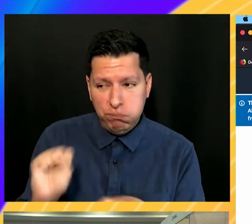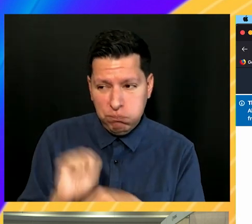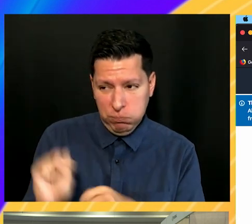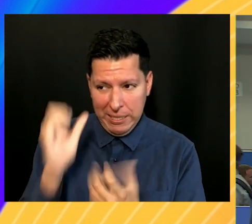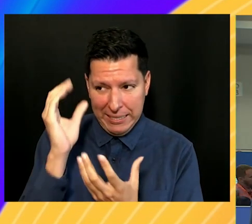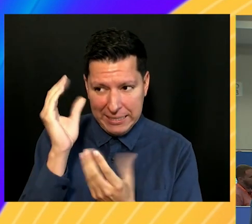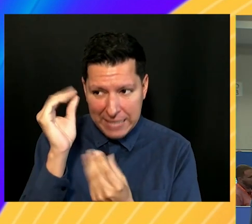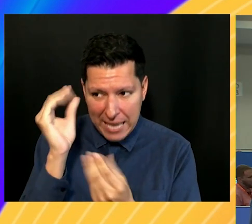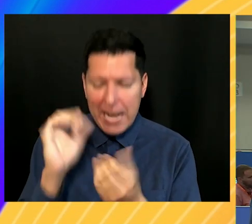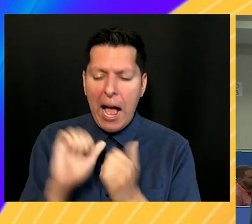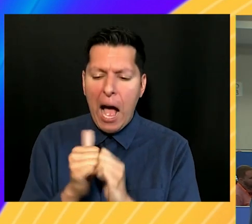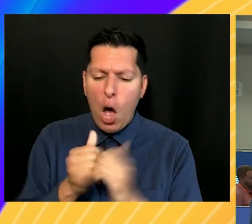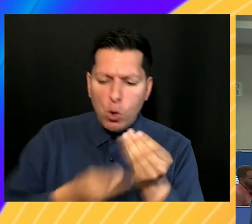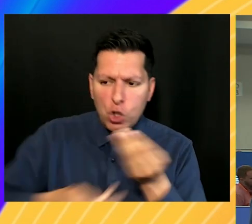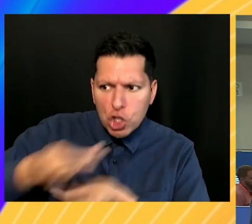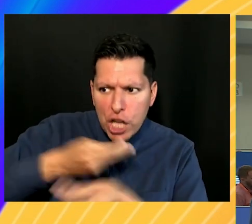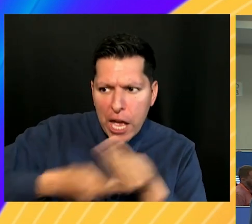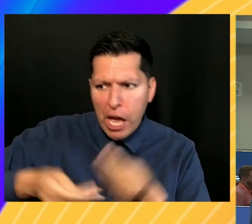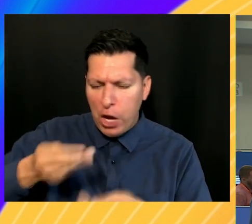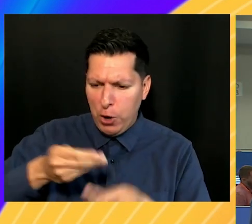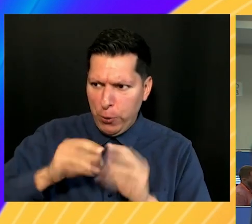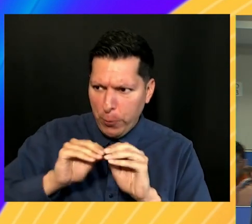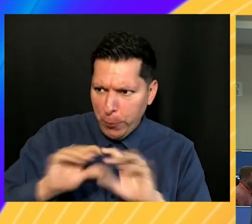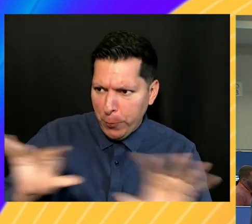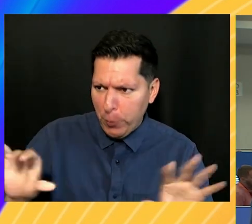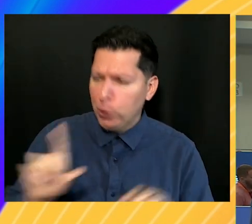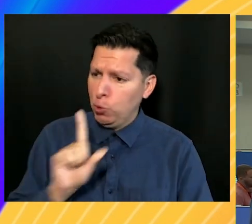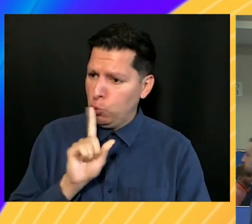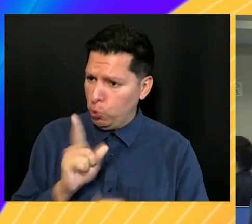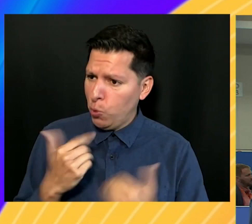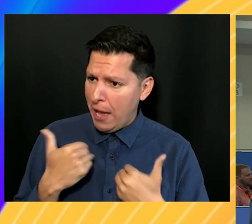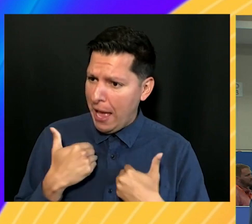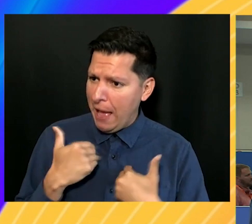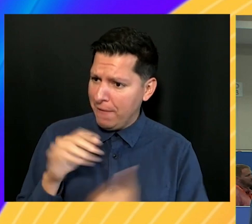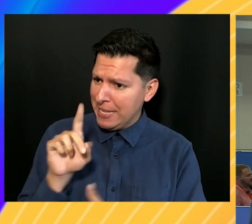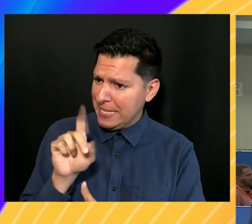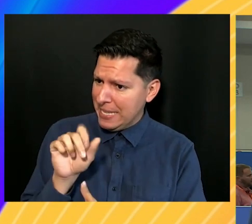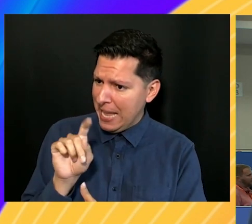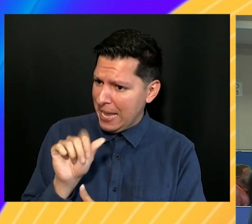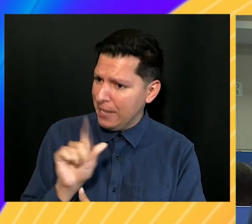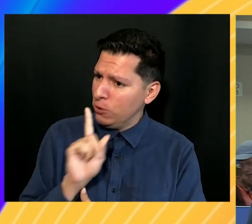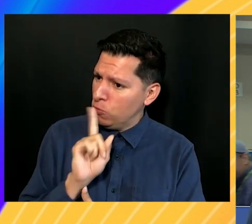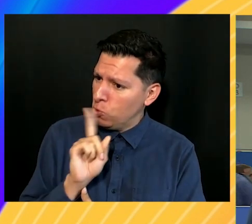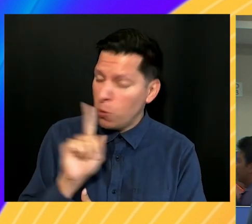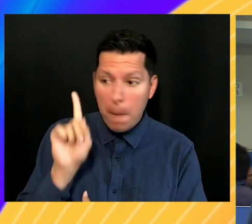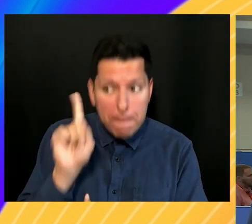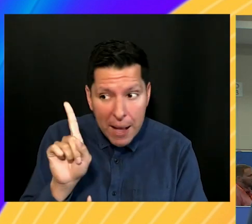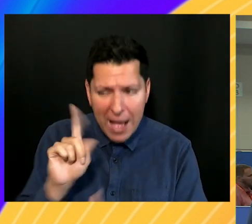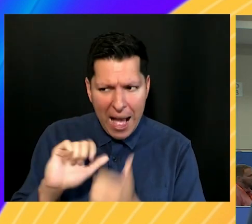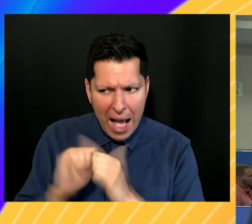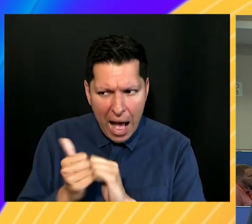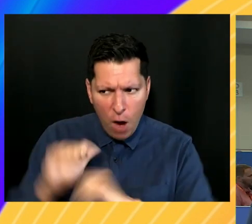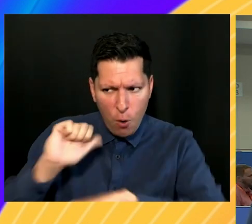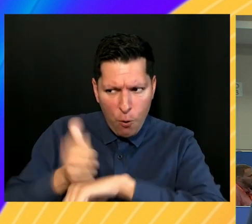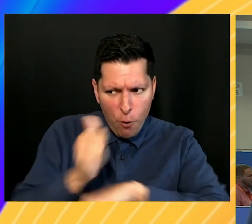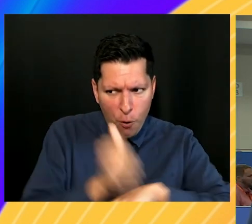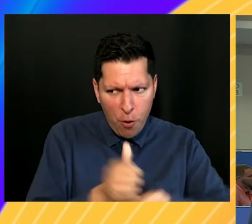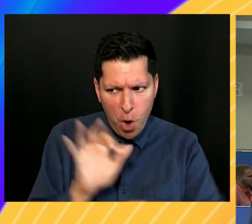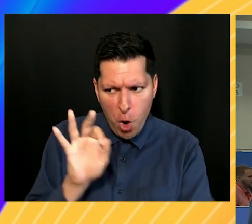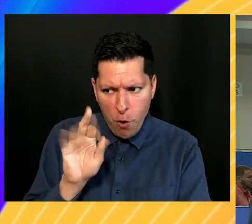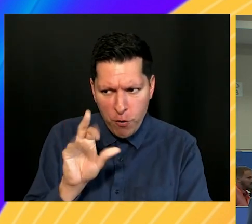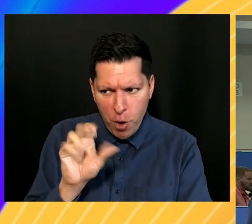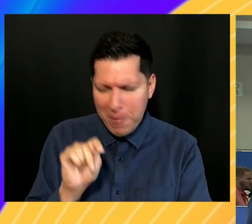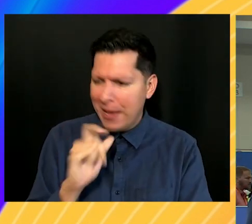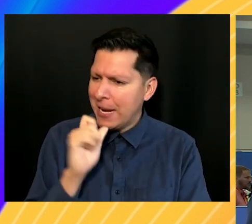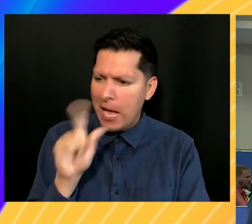it's shared. I mean, it's great that we have all of this data that's being shared, but the format it's being shared in is not ideal to just like